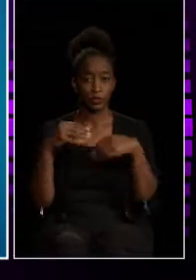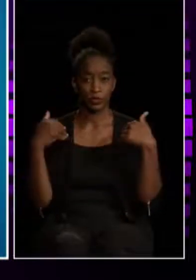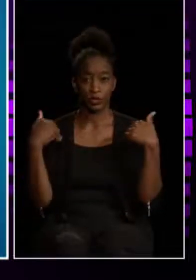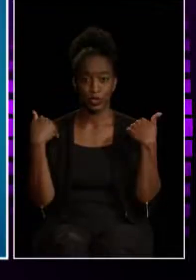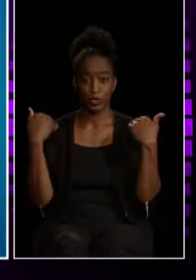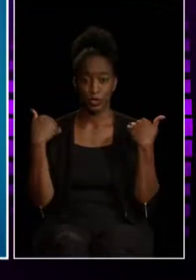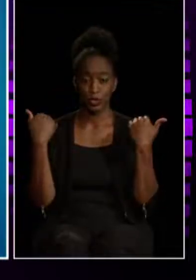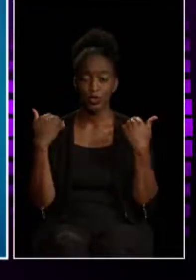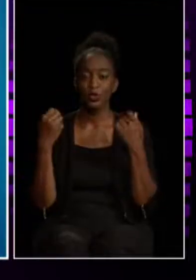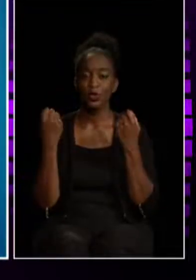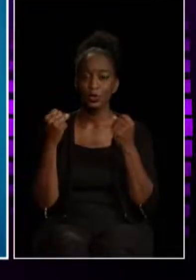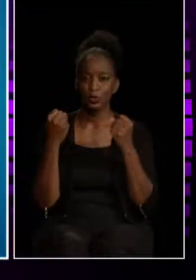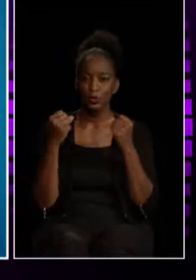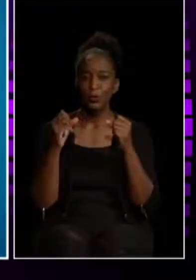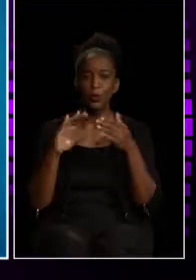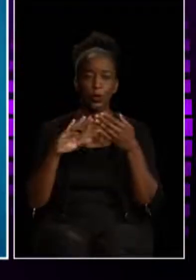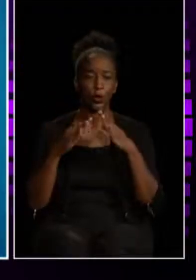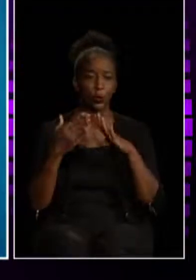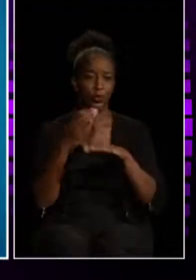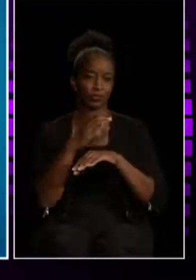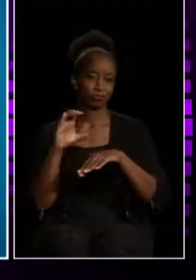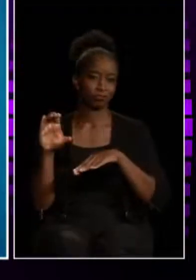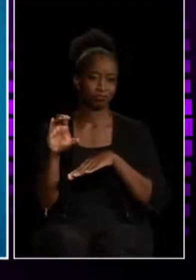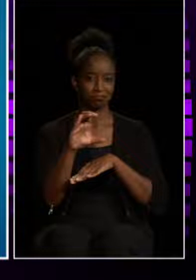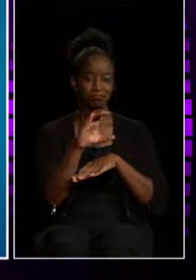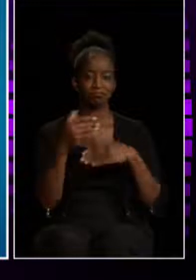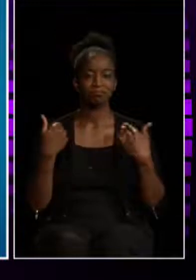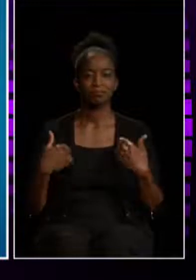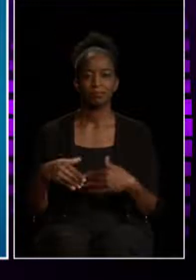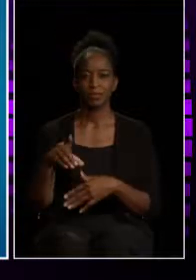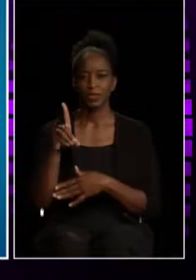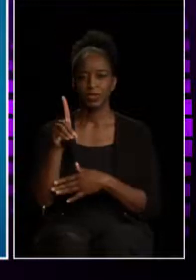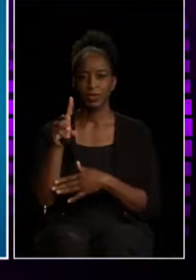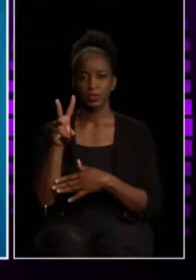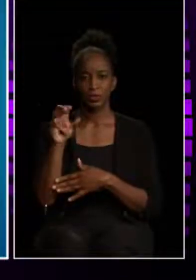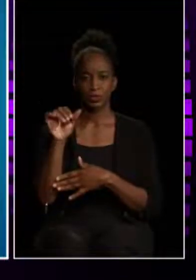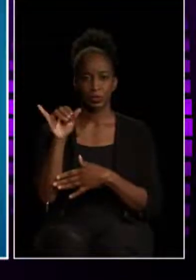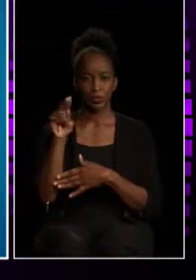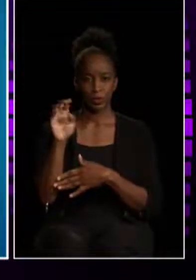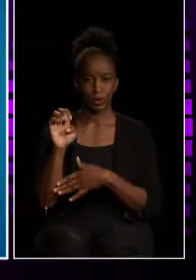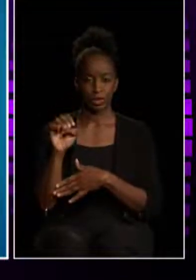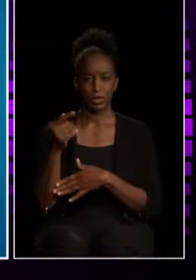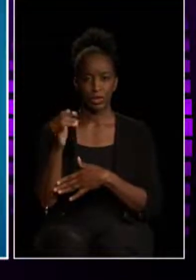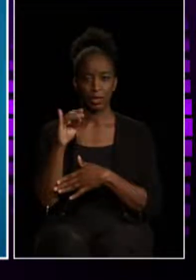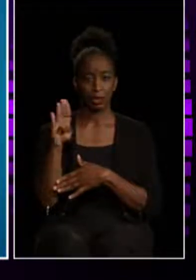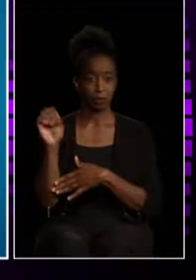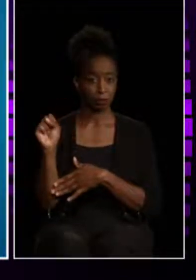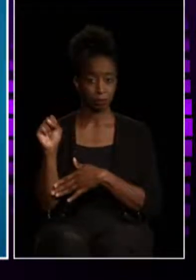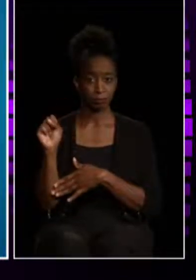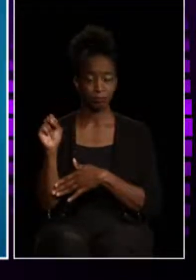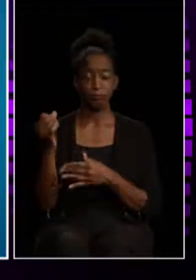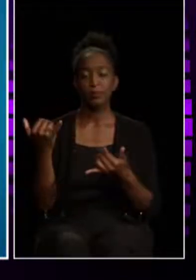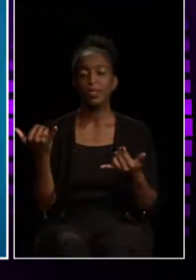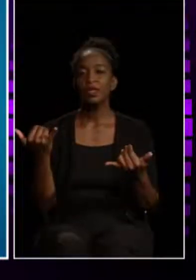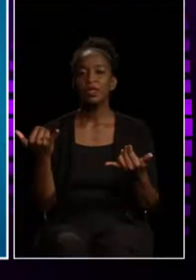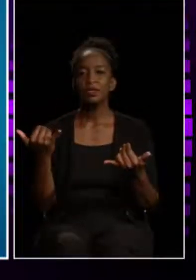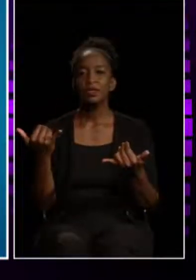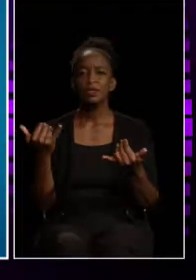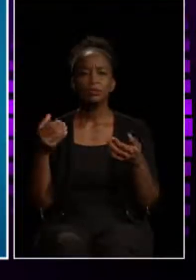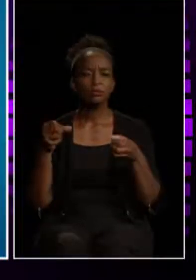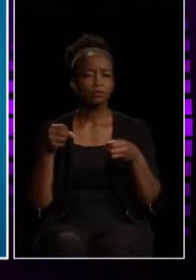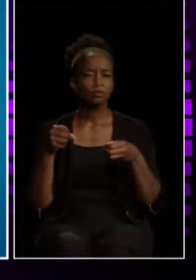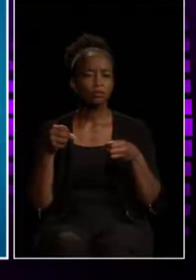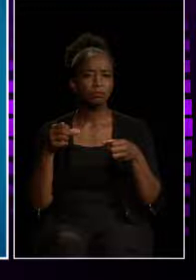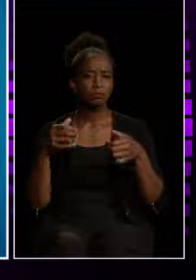for today, Dwayne Gibbs. This platform provides young people with an opportunity to speak on various concerns and issues